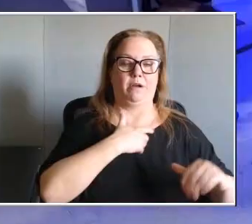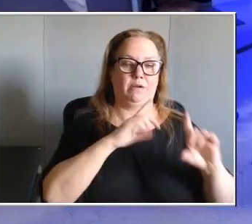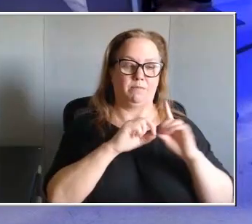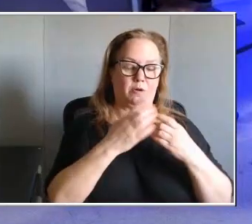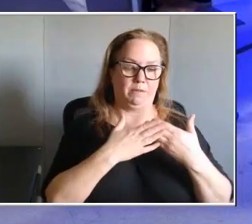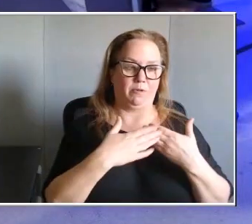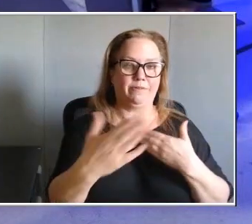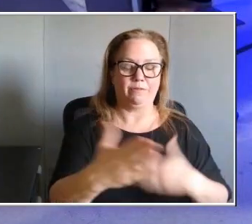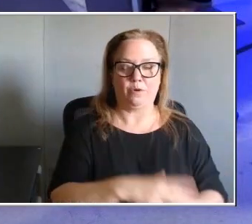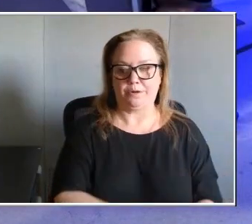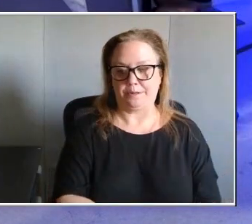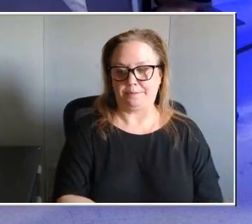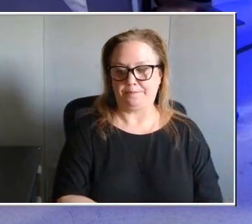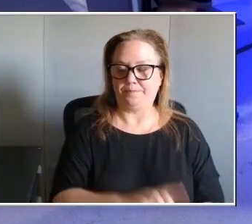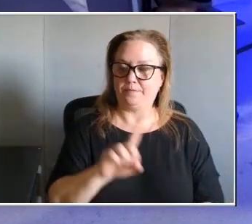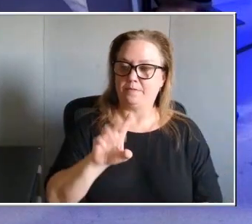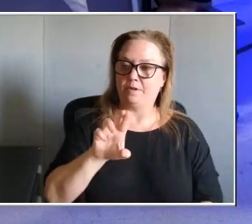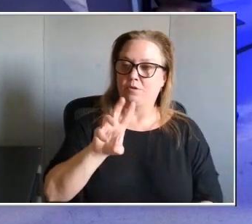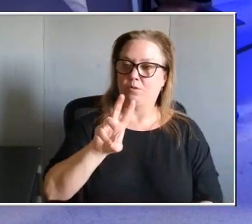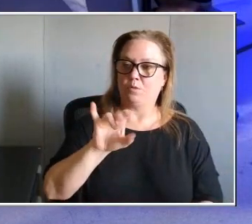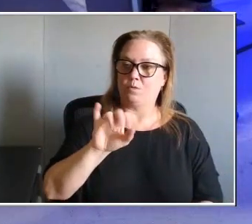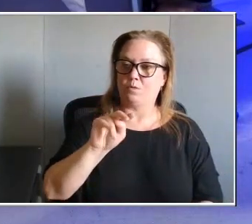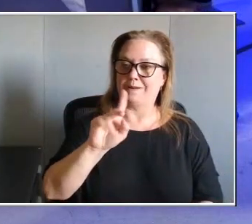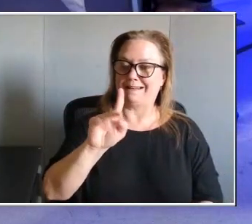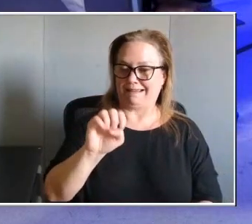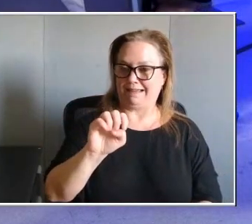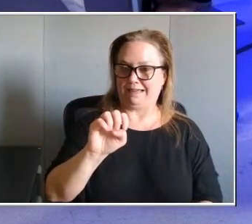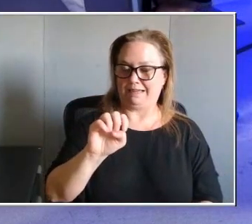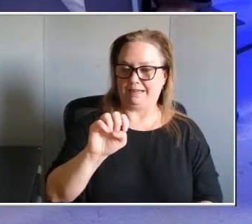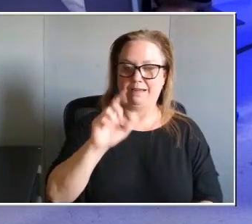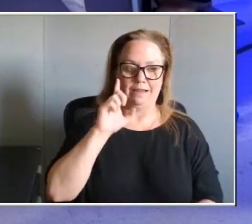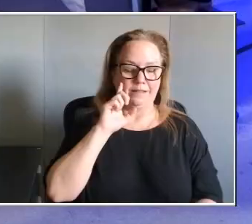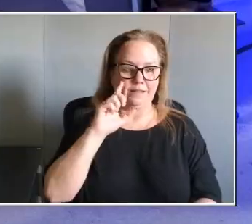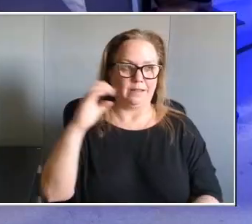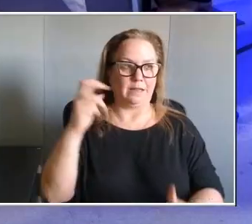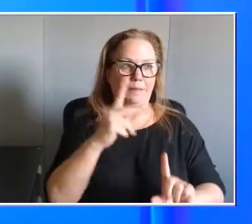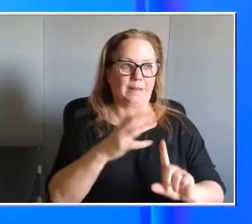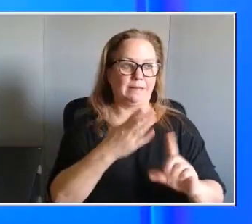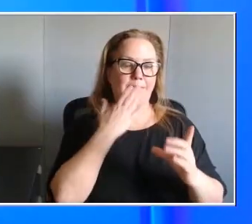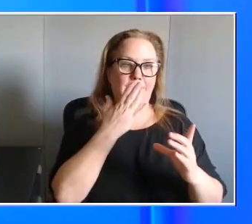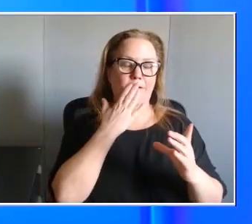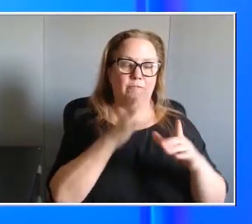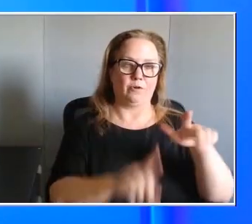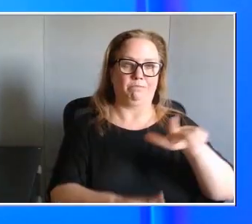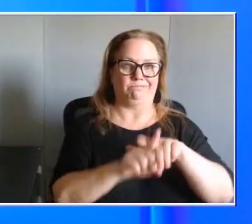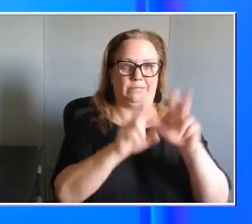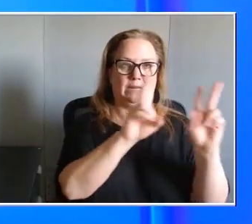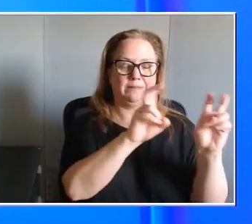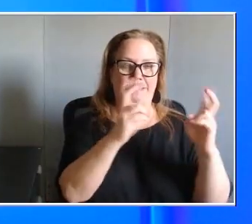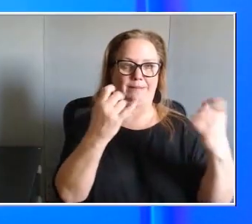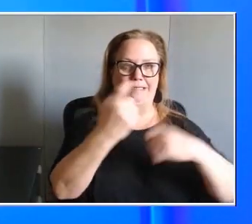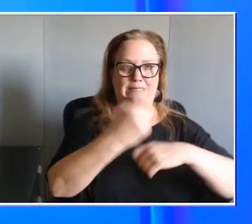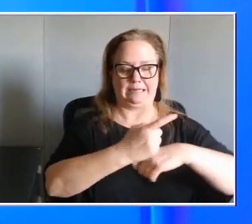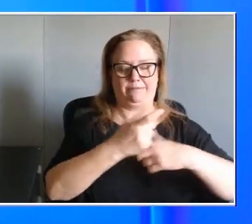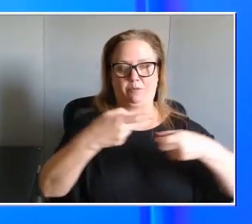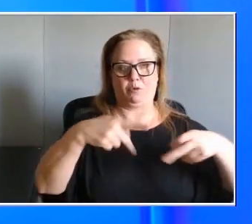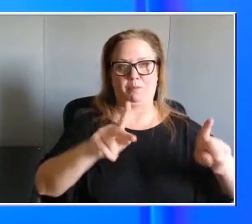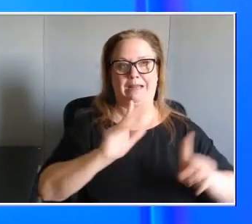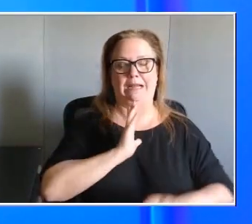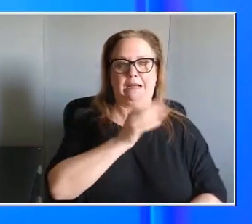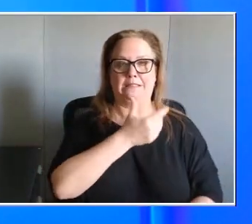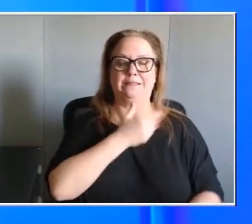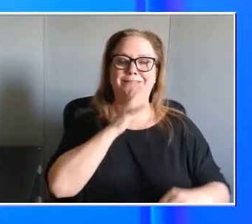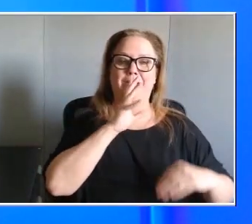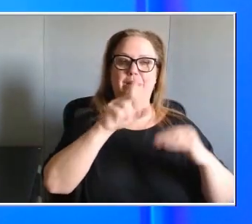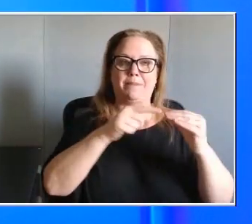Yeah, excellent. Dr. Winicki. Well, I think it's, coming back to thank you for bringing up this topic today, for allowing us to talk about